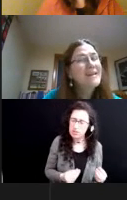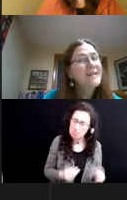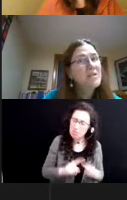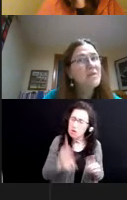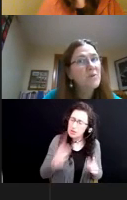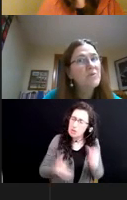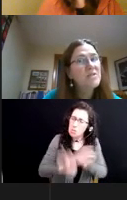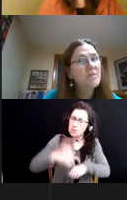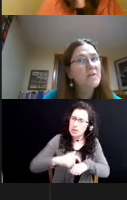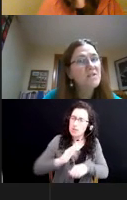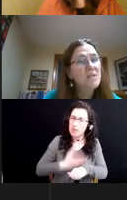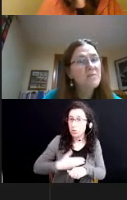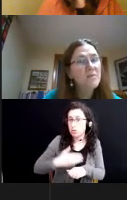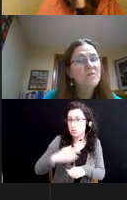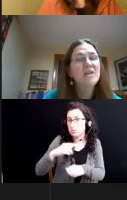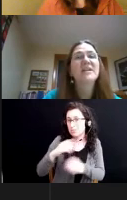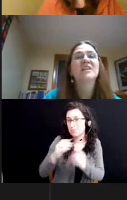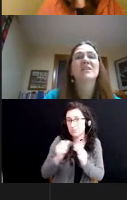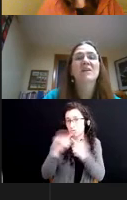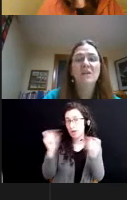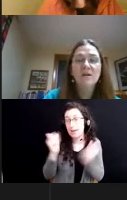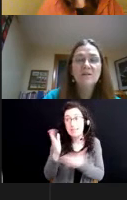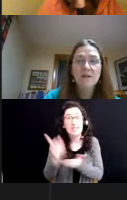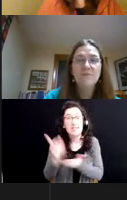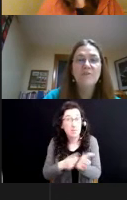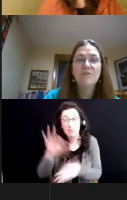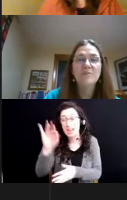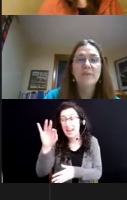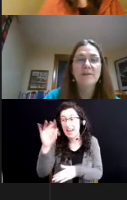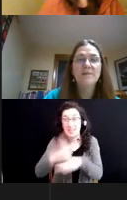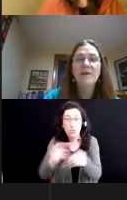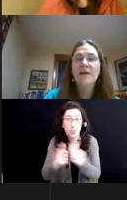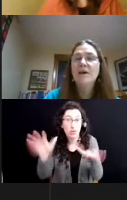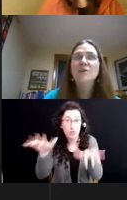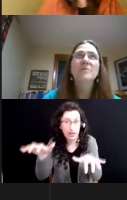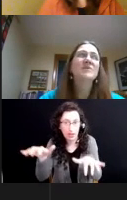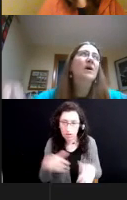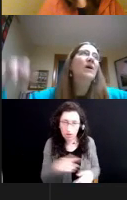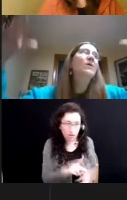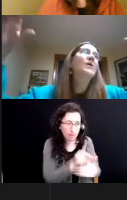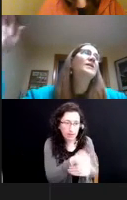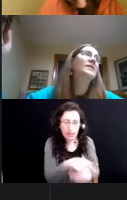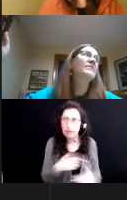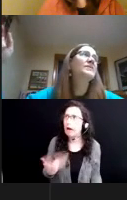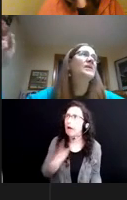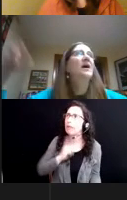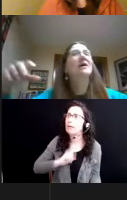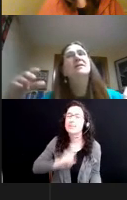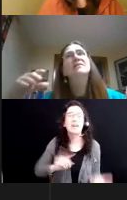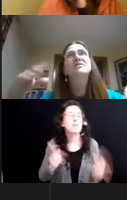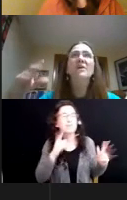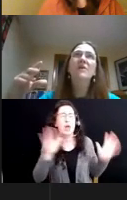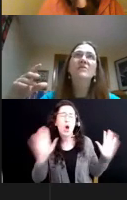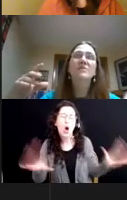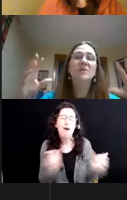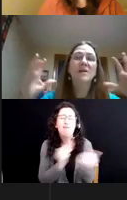go 90 days without precipitation some summers. That's a long time for a thirsty plant. And I hear people say, oh, I love it. I love